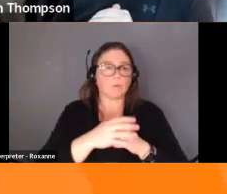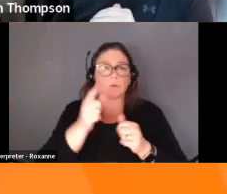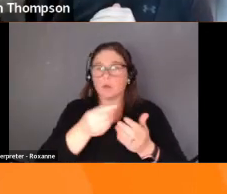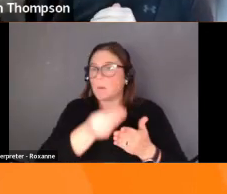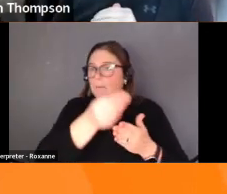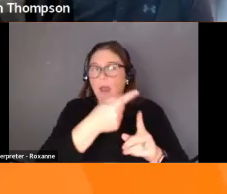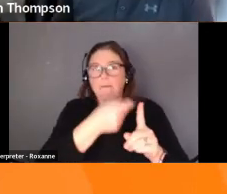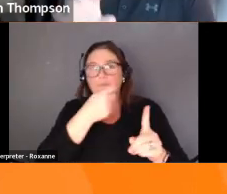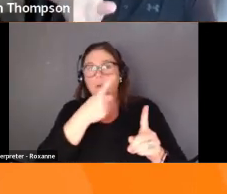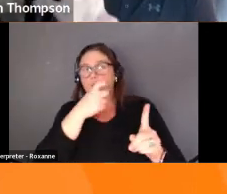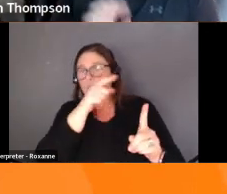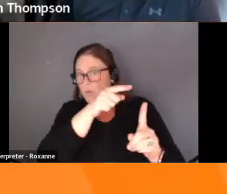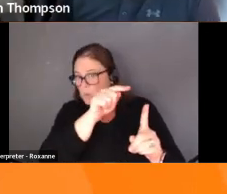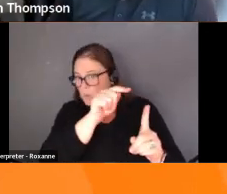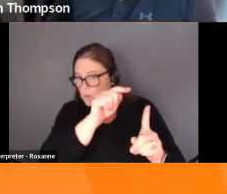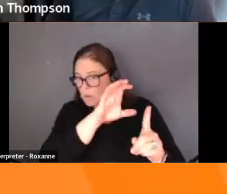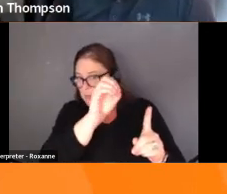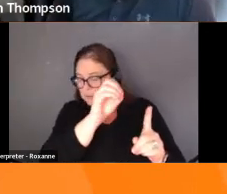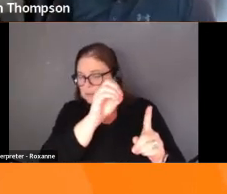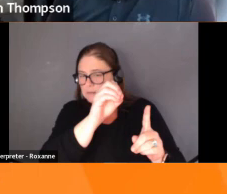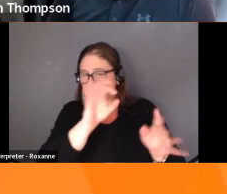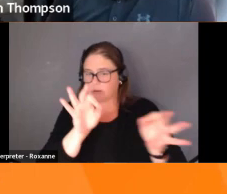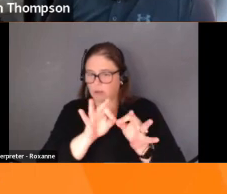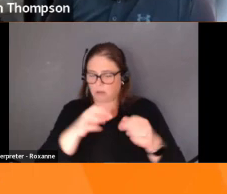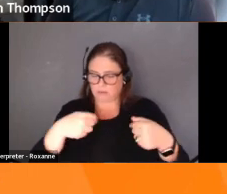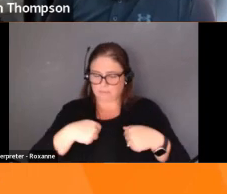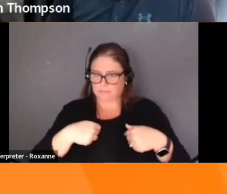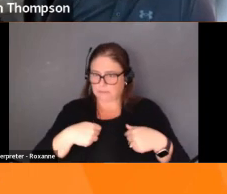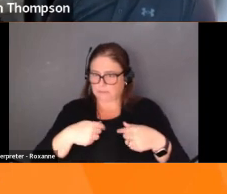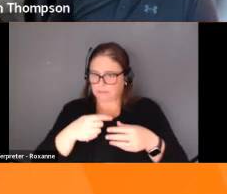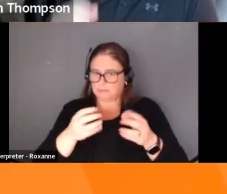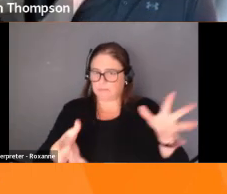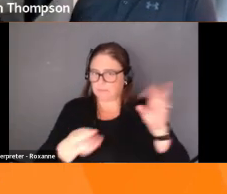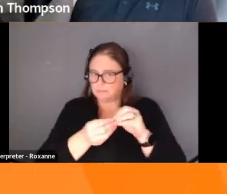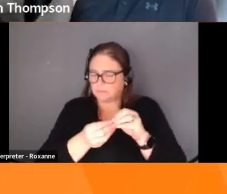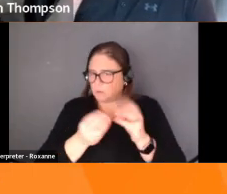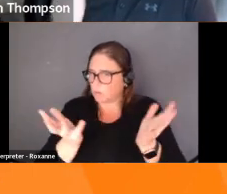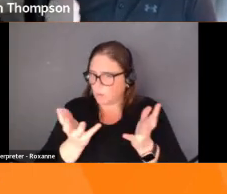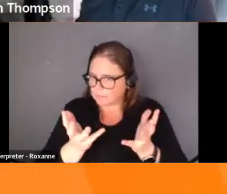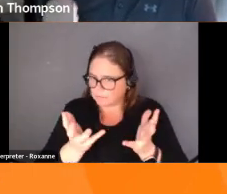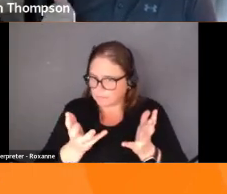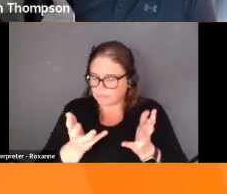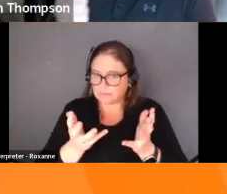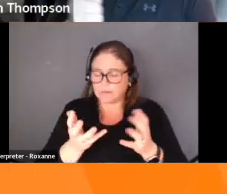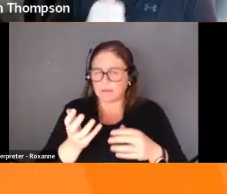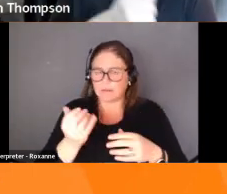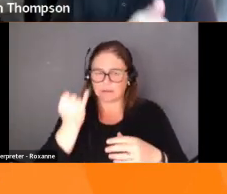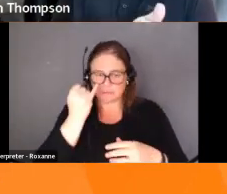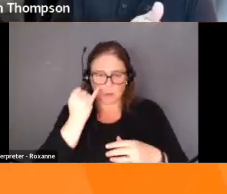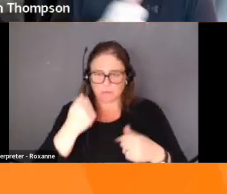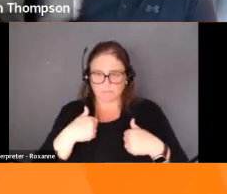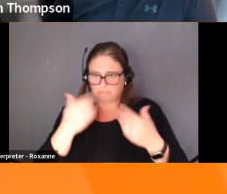getting your product from, how much is that product going to cost? Okay. If we do not know